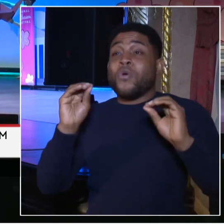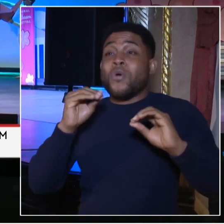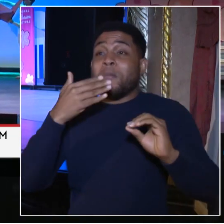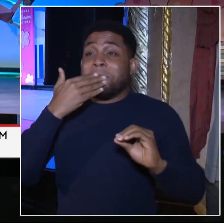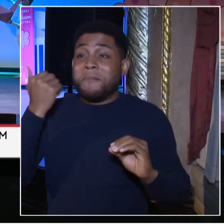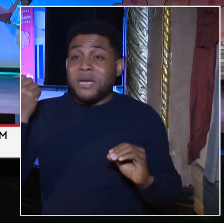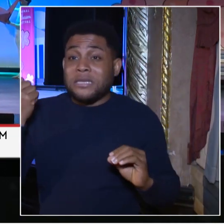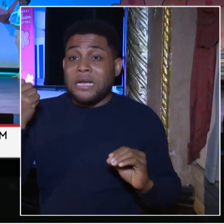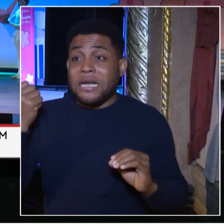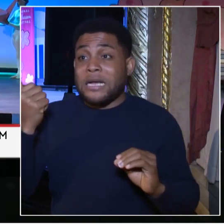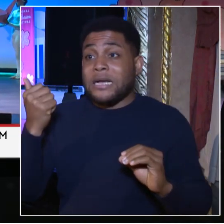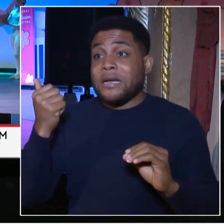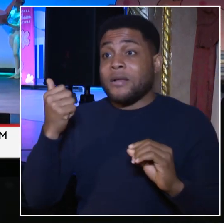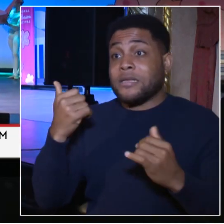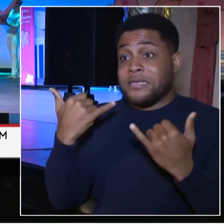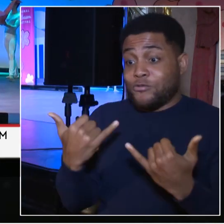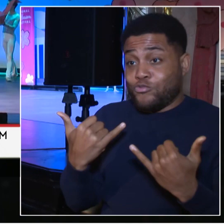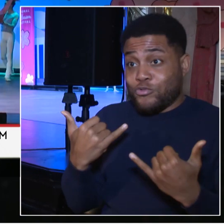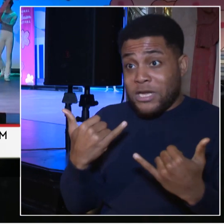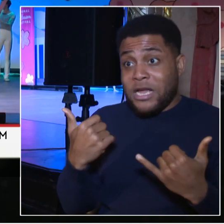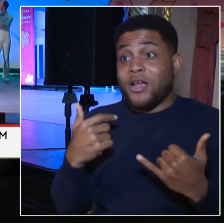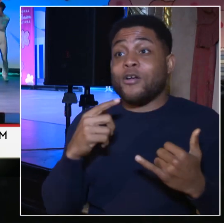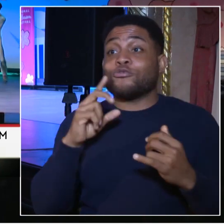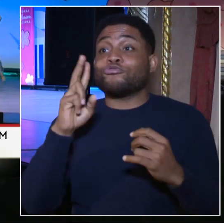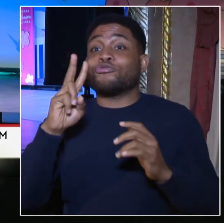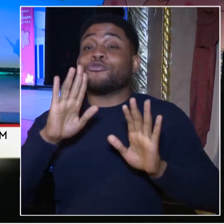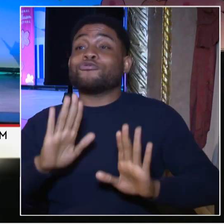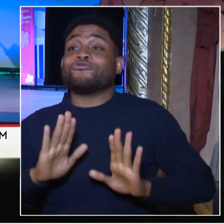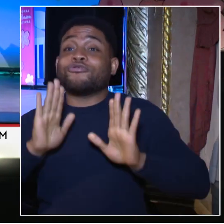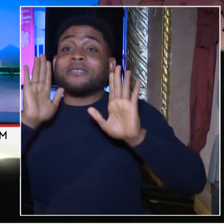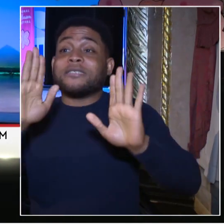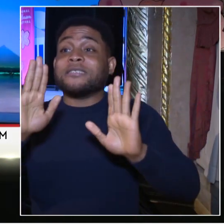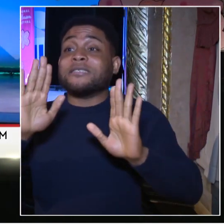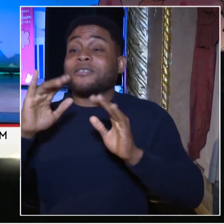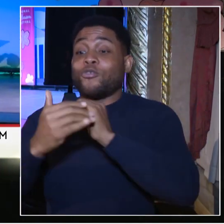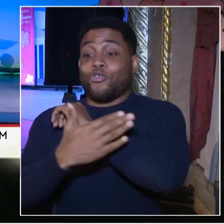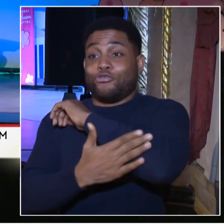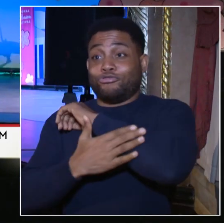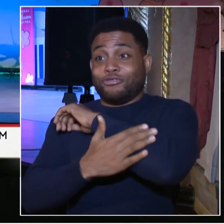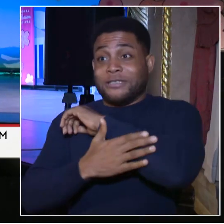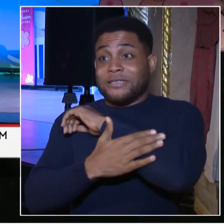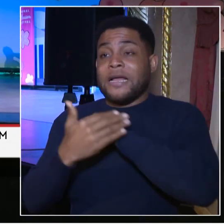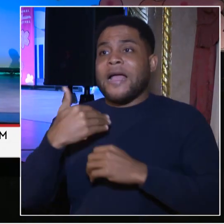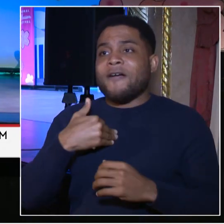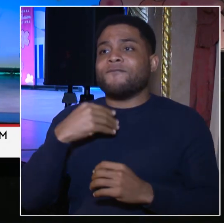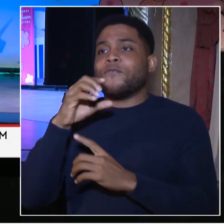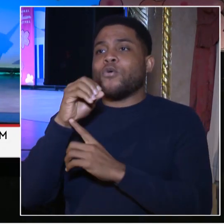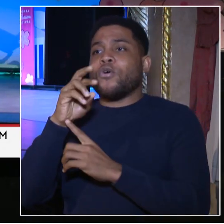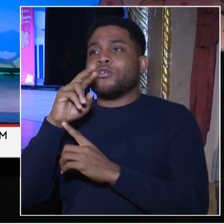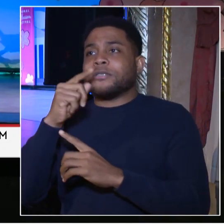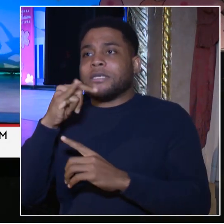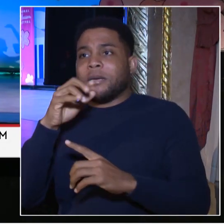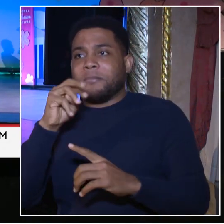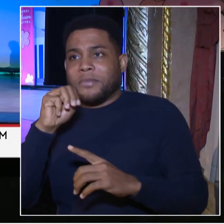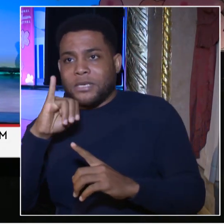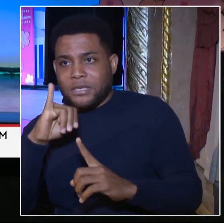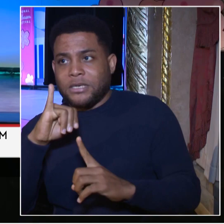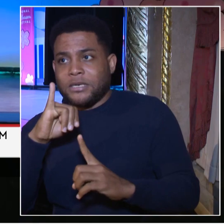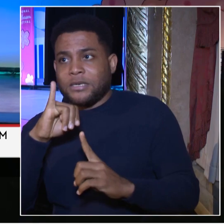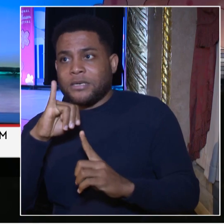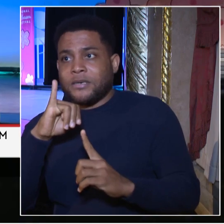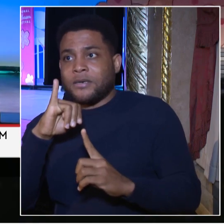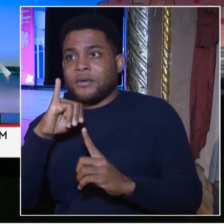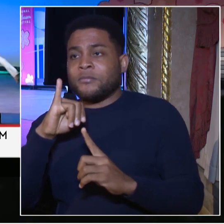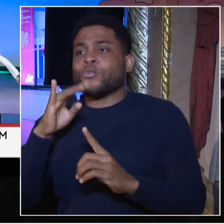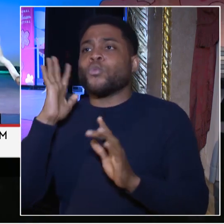today, two great nations present each other with origami cranes to